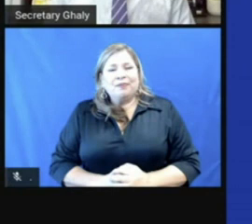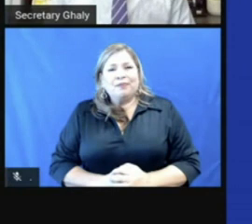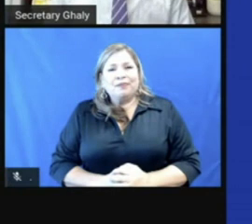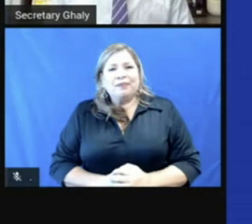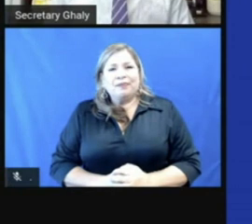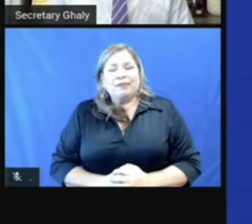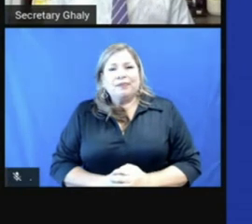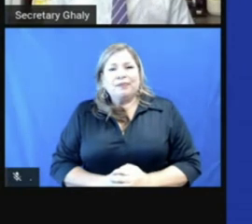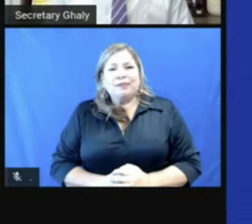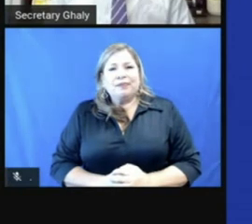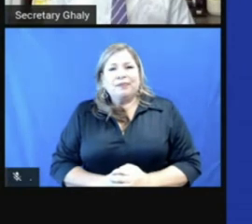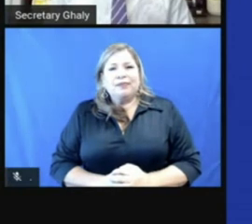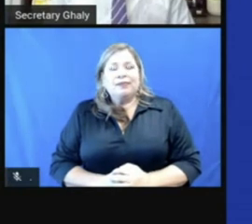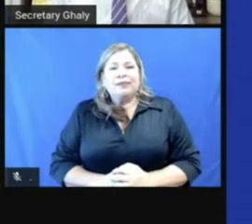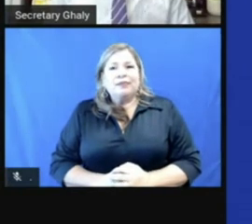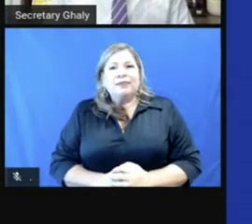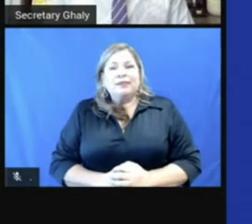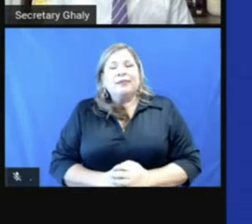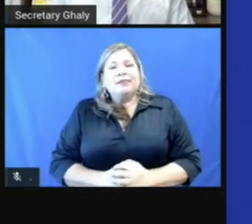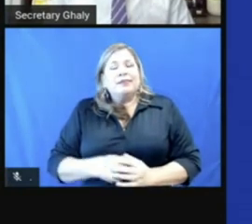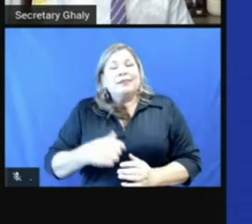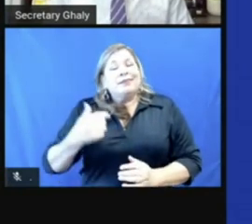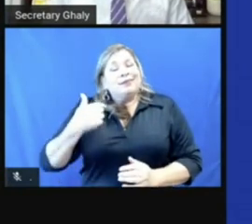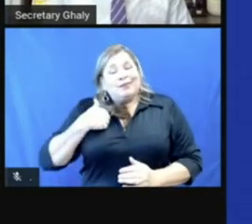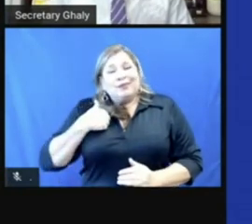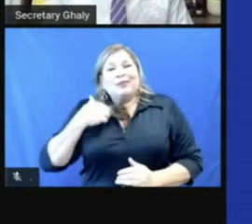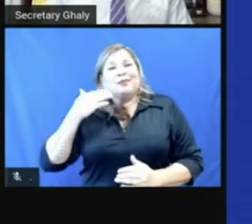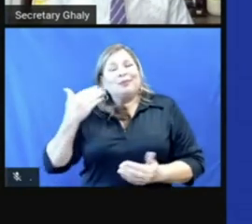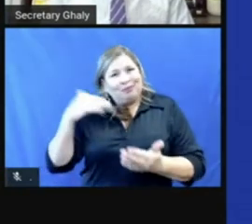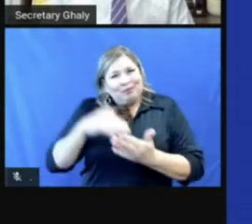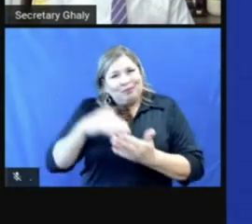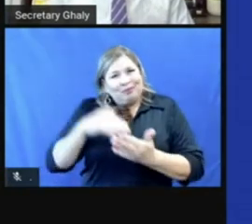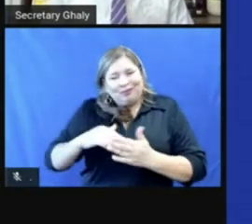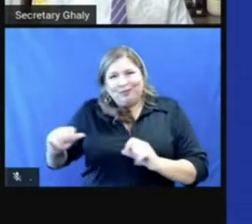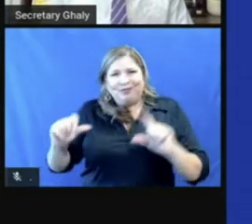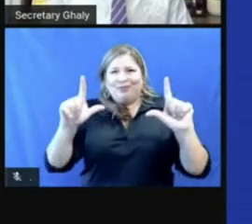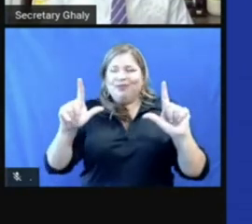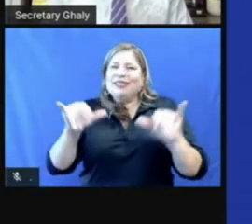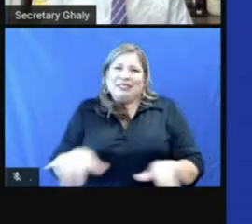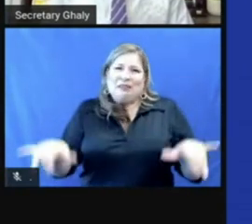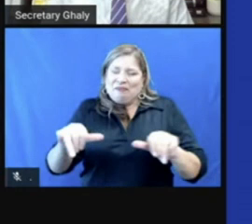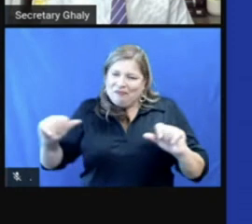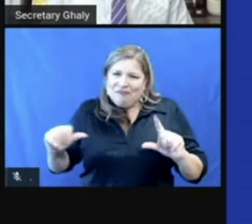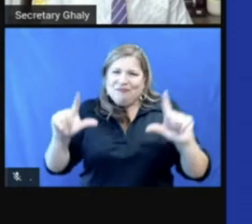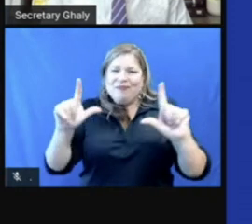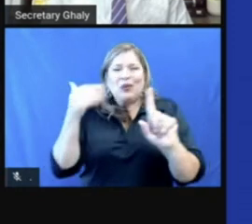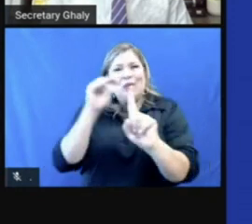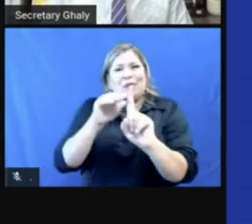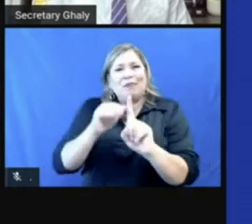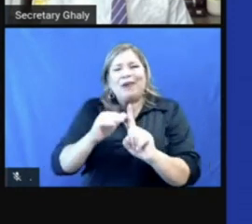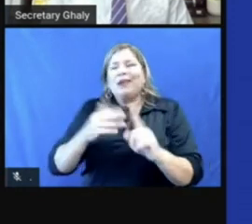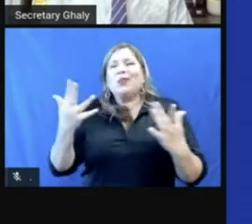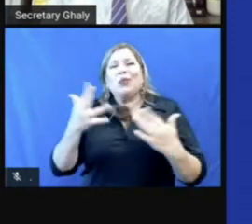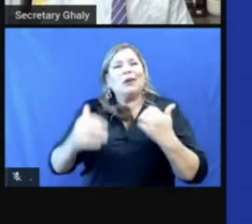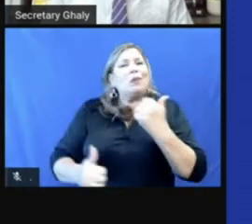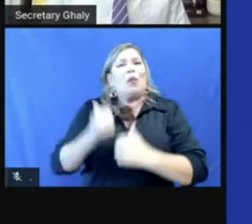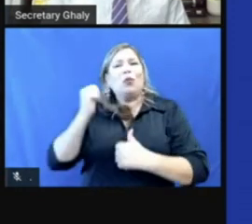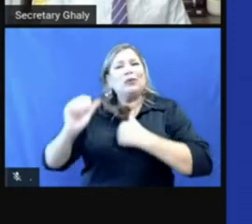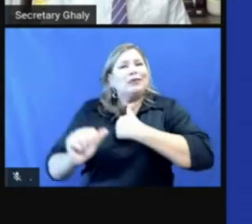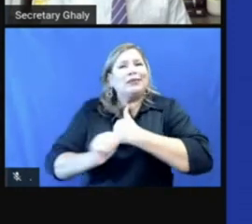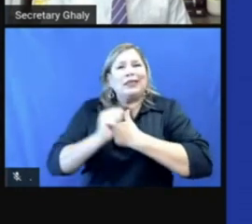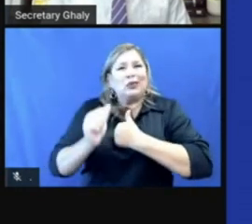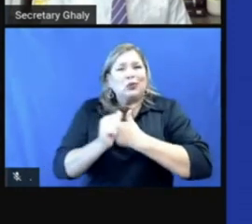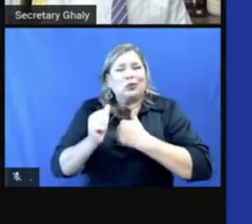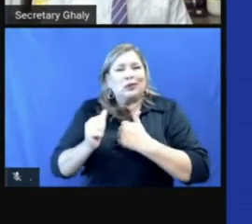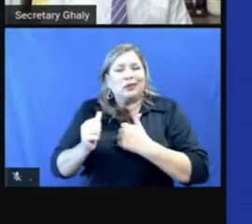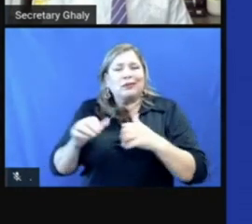So a reminder, I've used this slide many times before about what some of those high-risk activities are. We